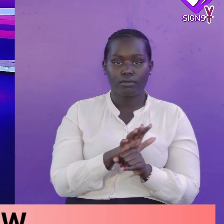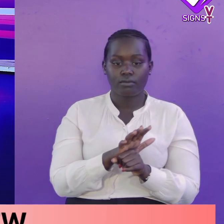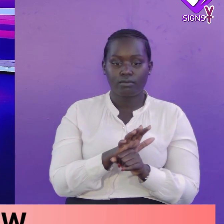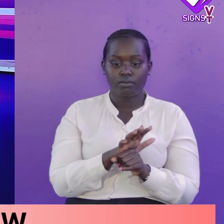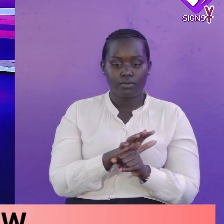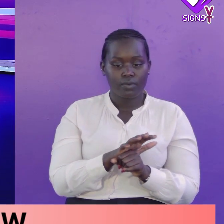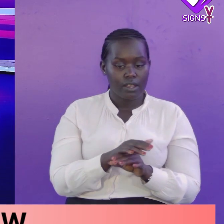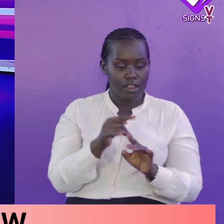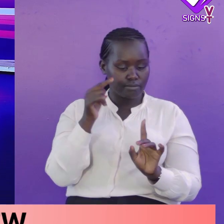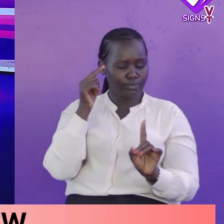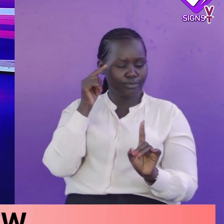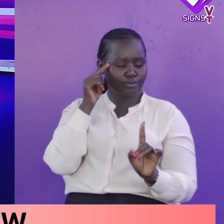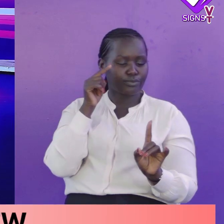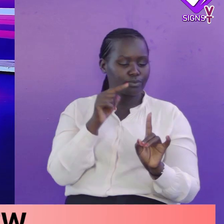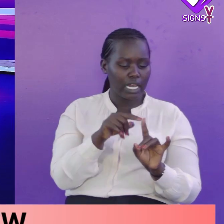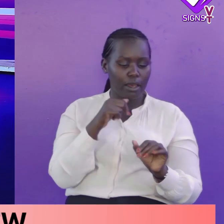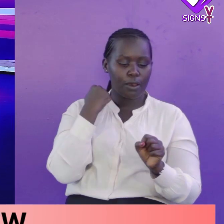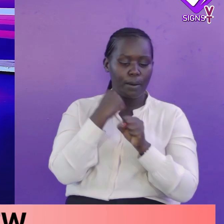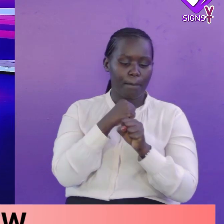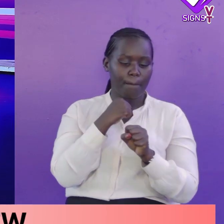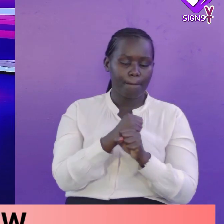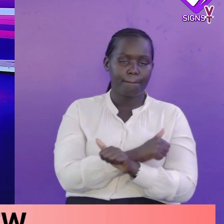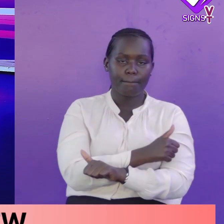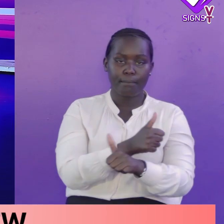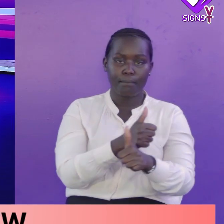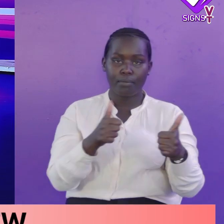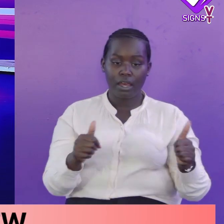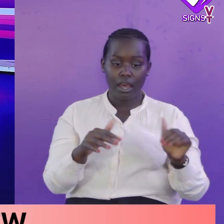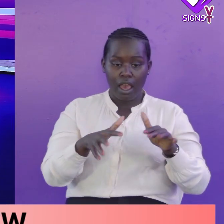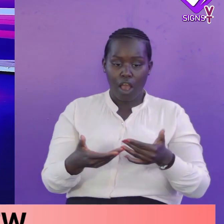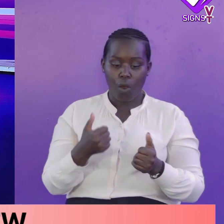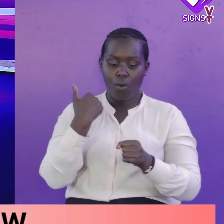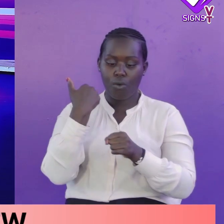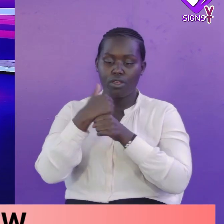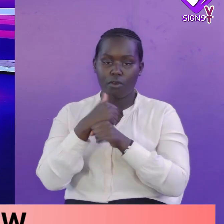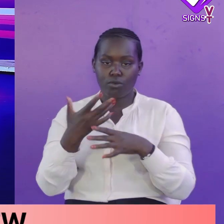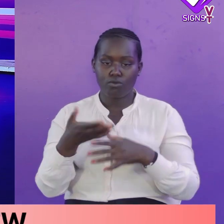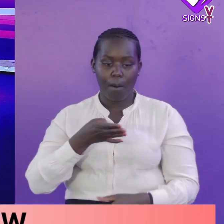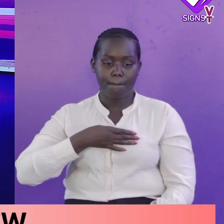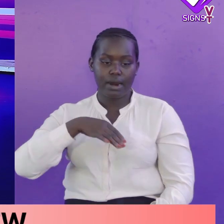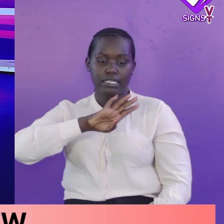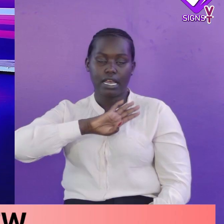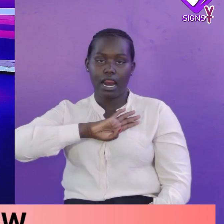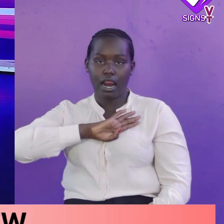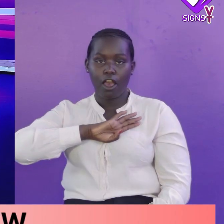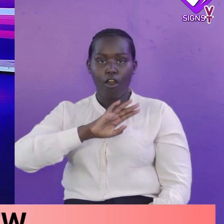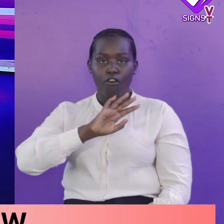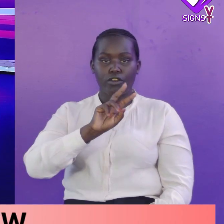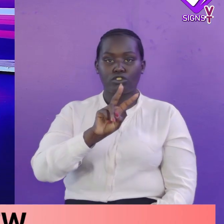They are aiming to perform better. Looking at how they performed in Brazil for the 24th